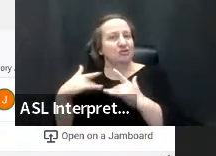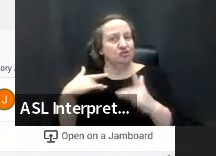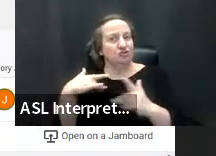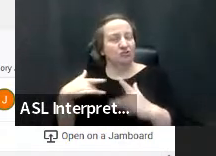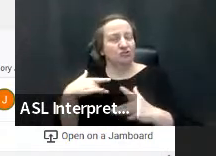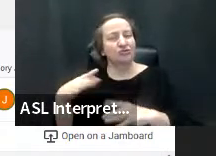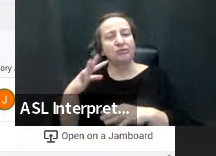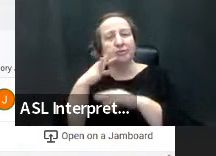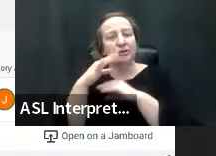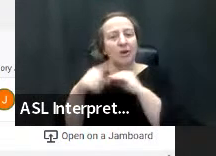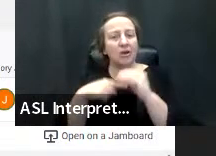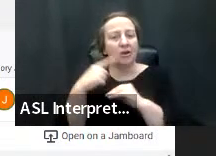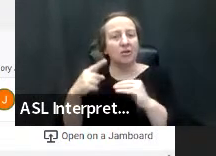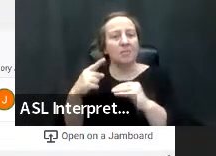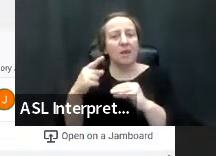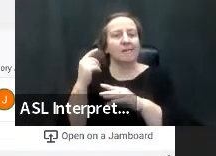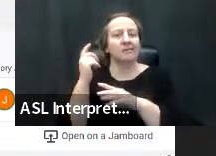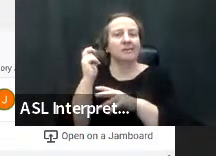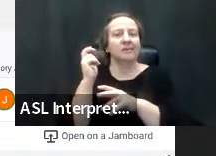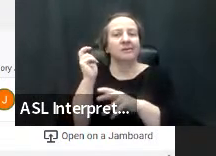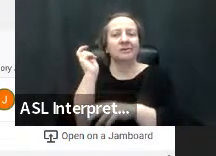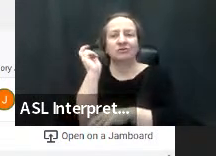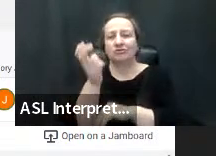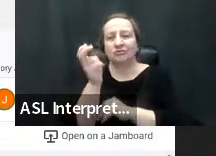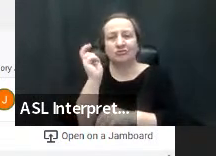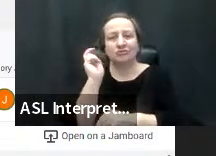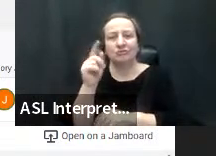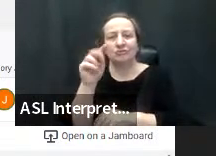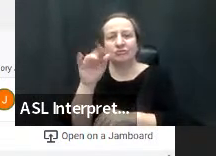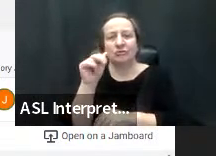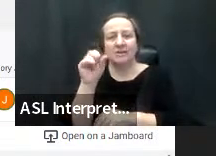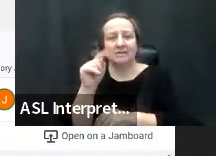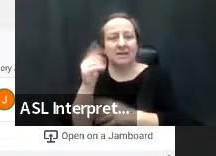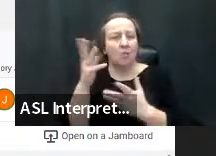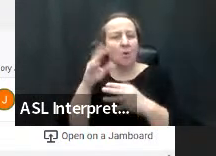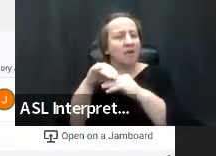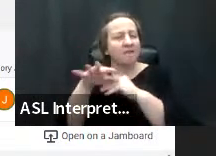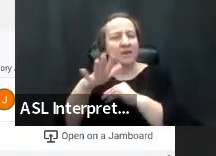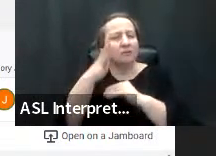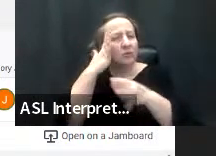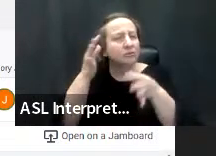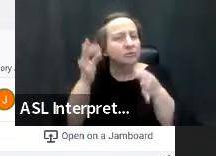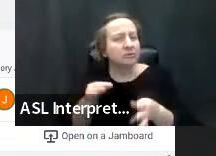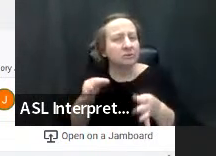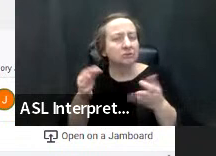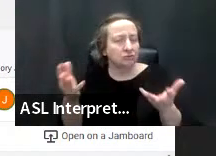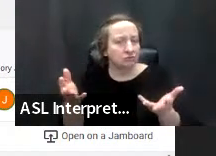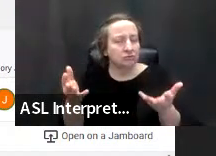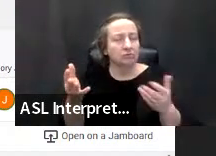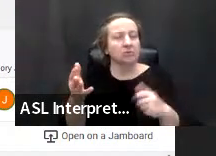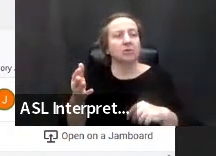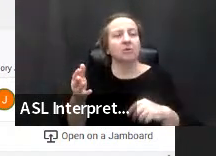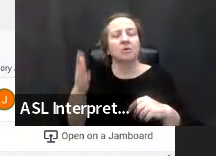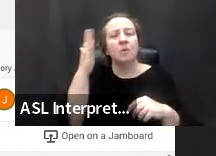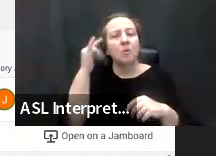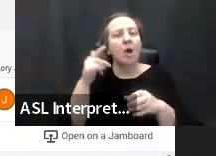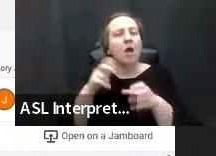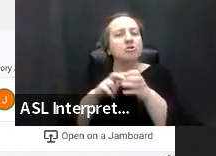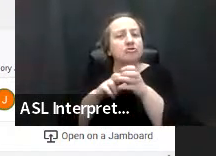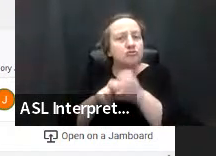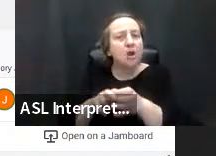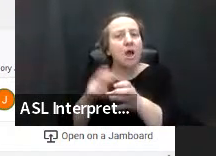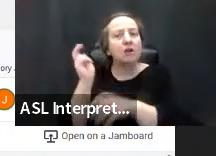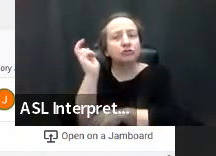about transit. What would impact your decision? Even why you ride